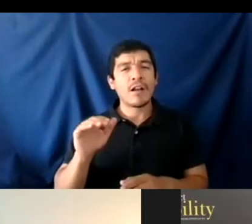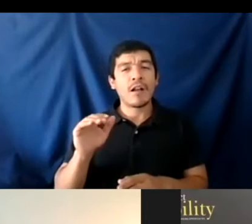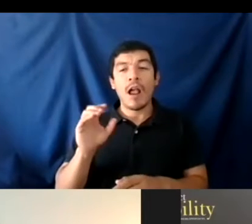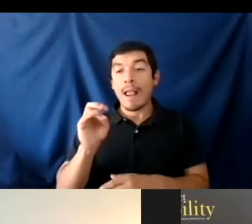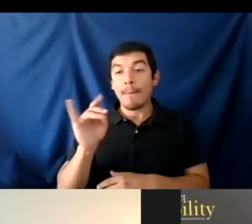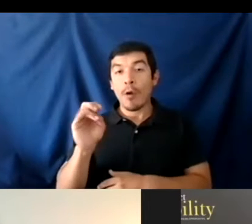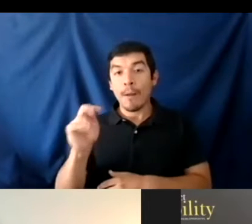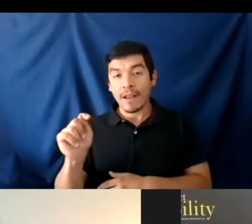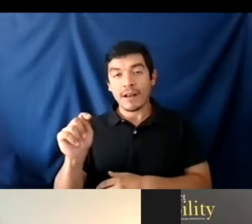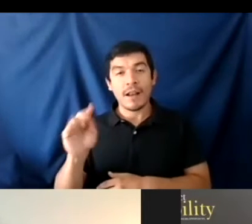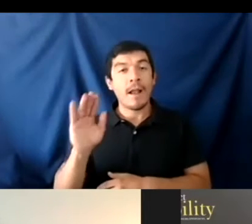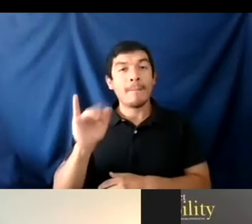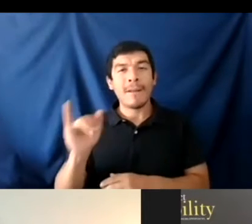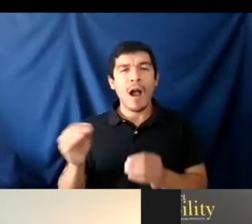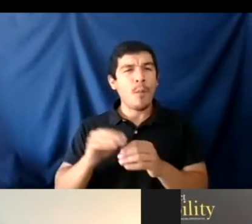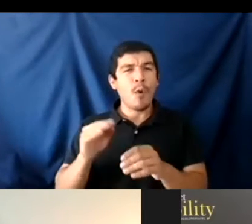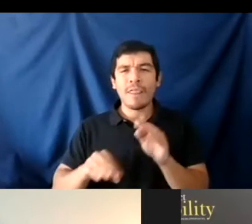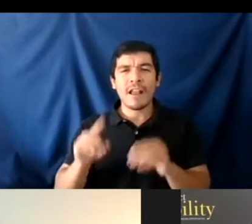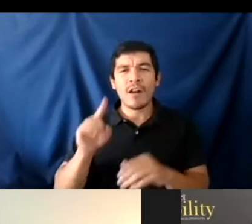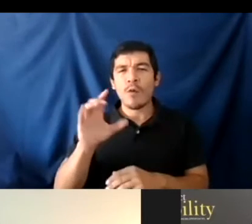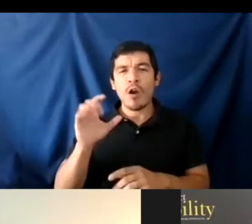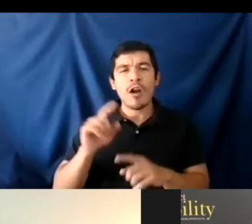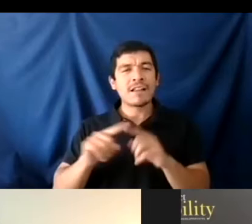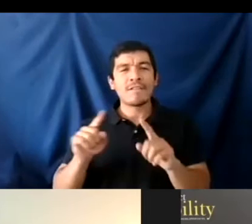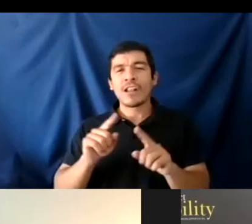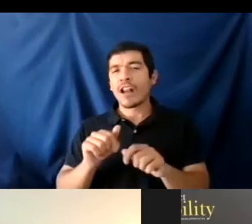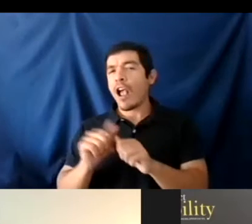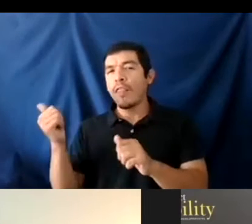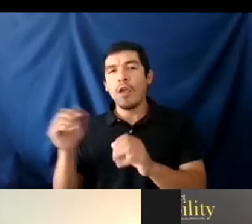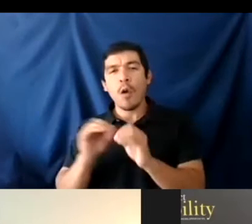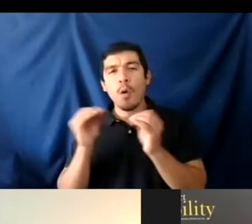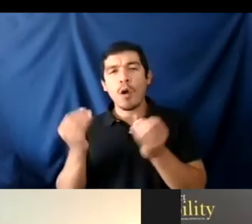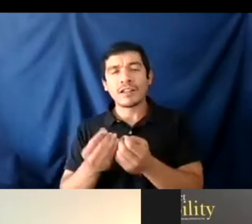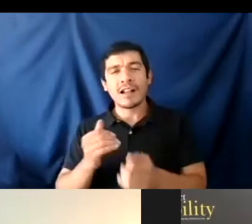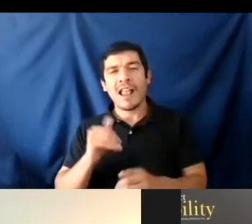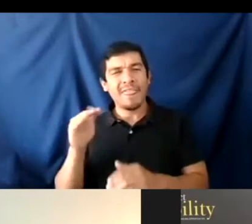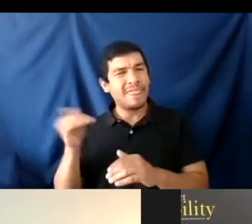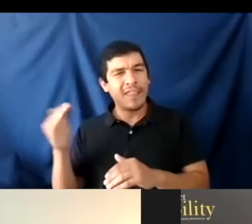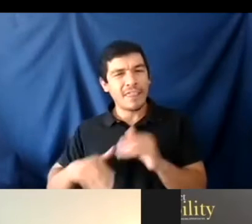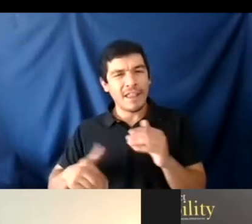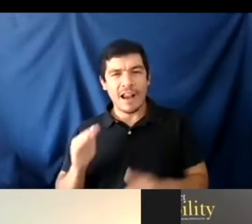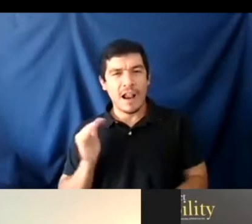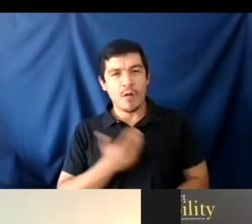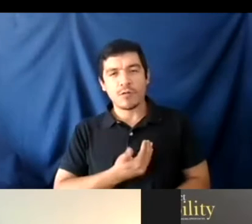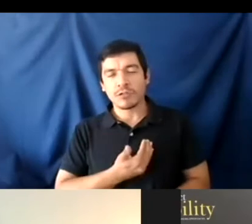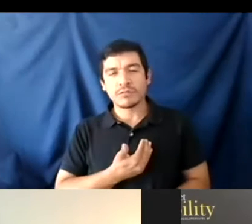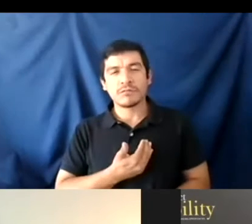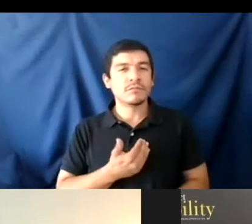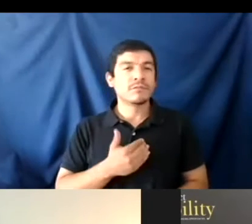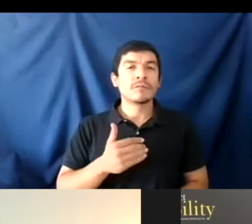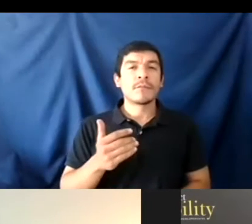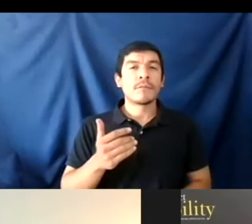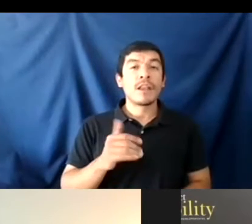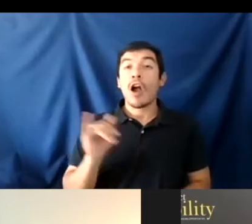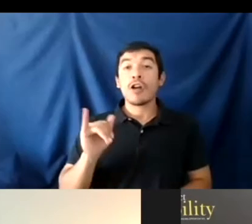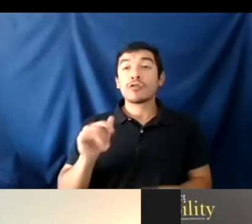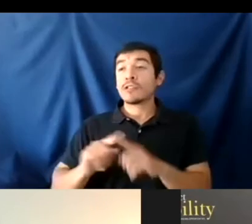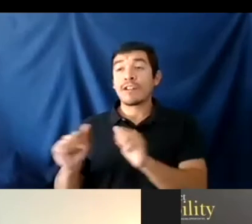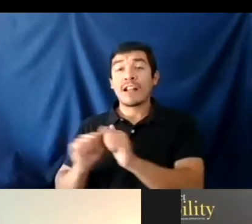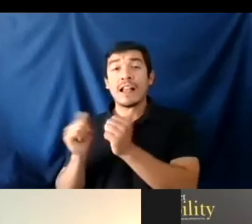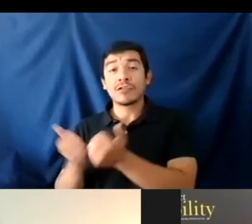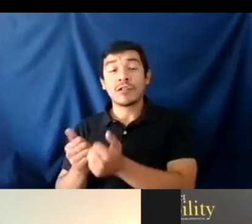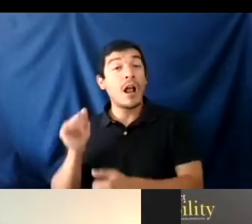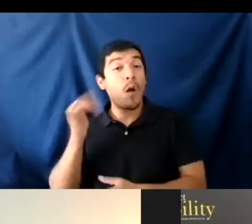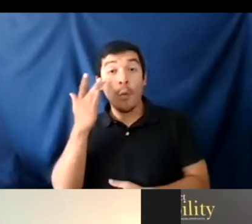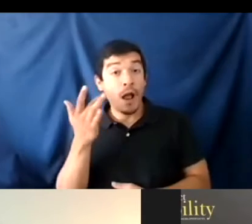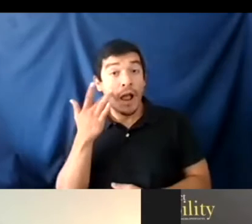by more than 100 different other organizations besides ours, as well as different agencies. That is